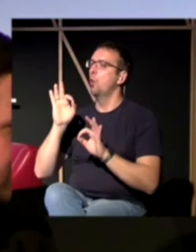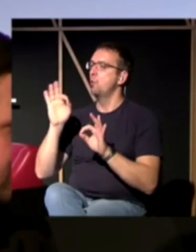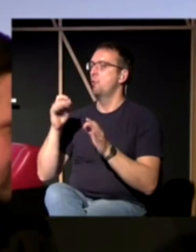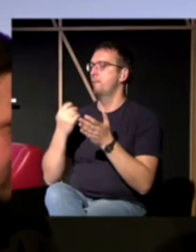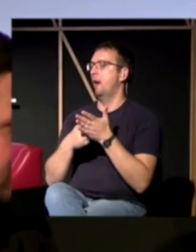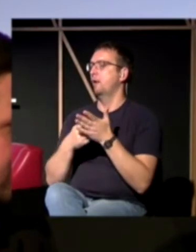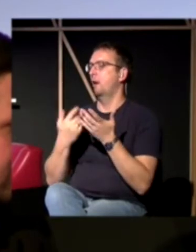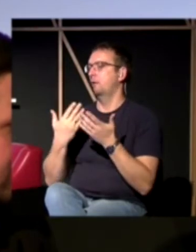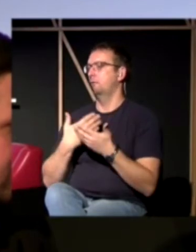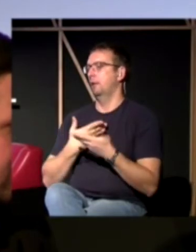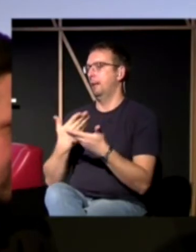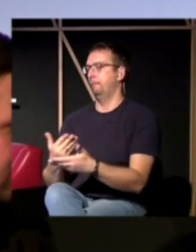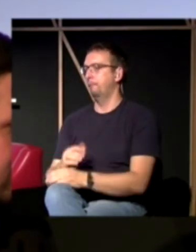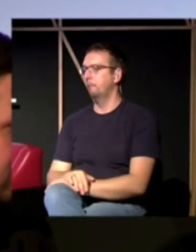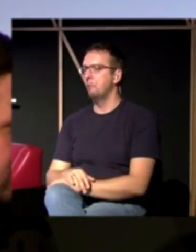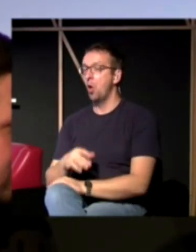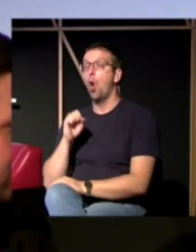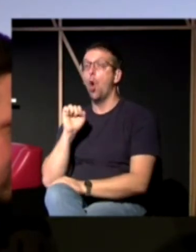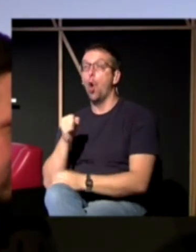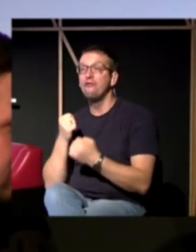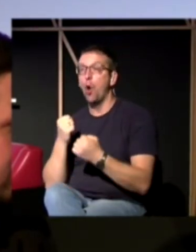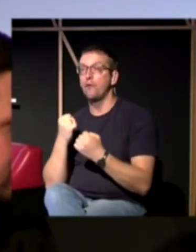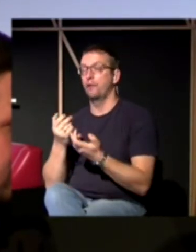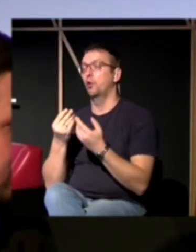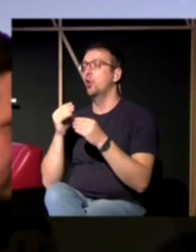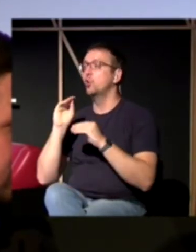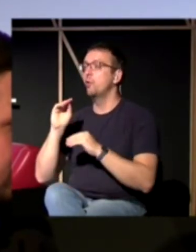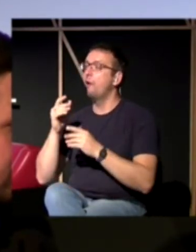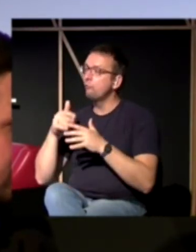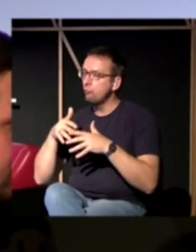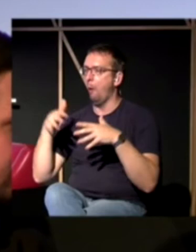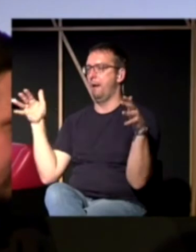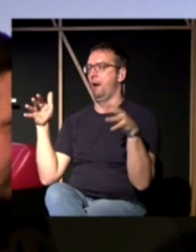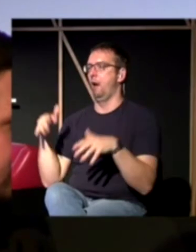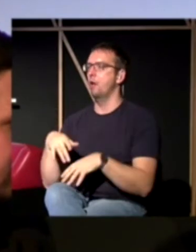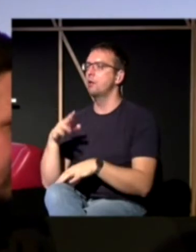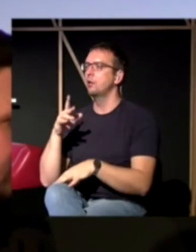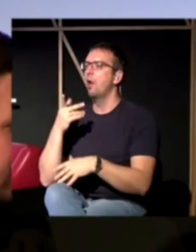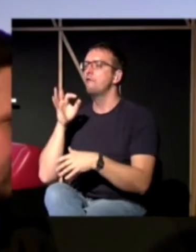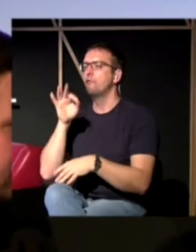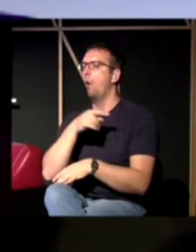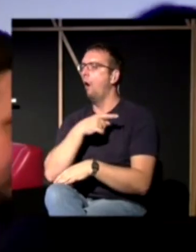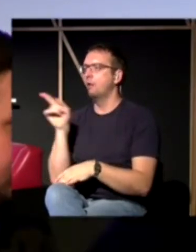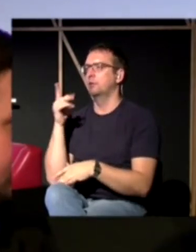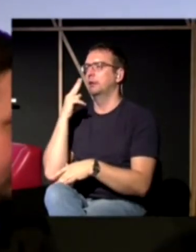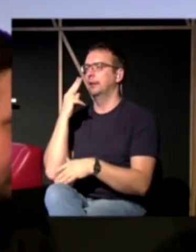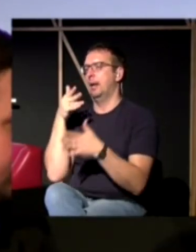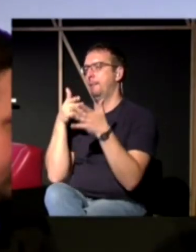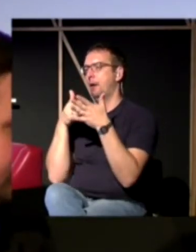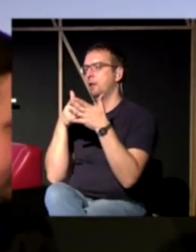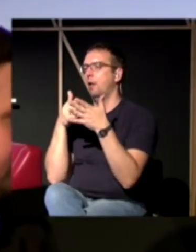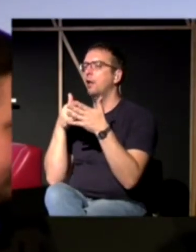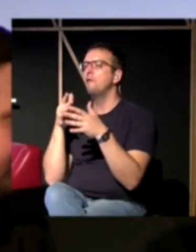possibilities for visually impaired people to attend different sports and